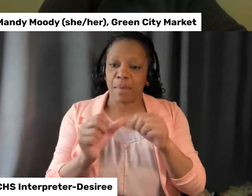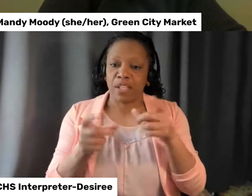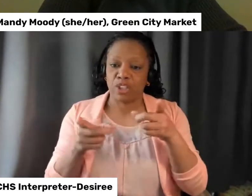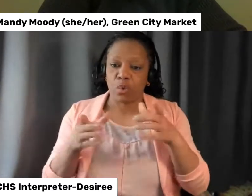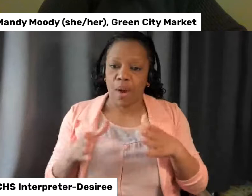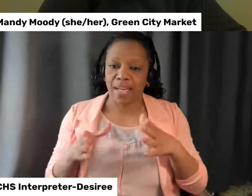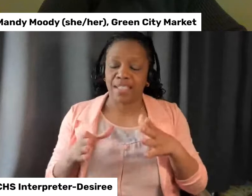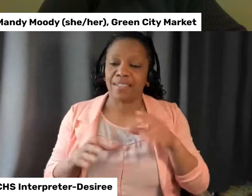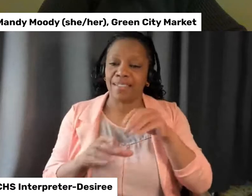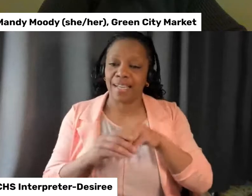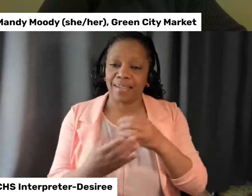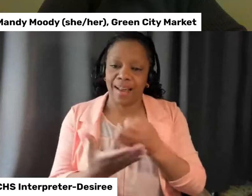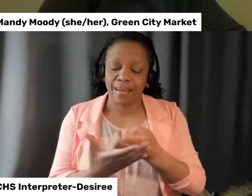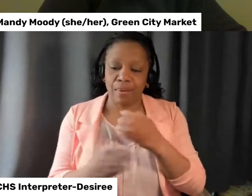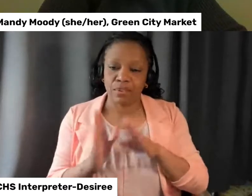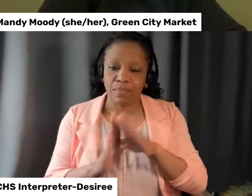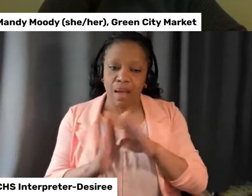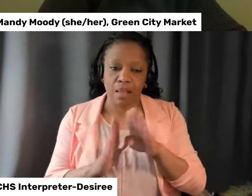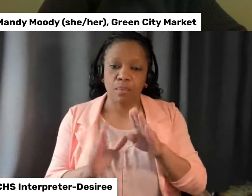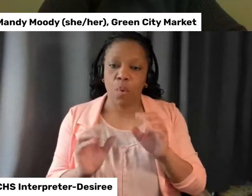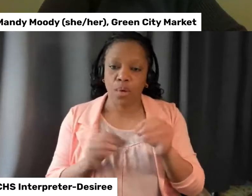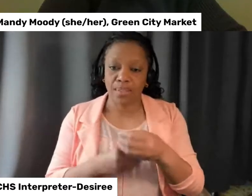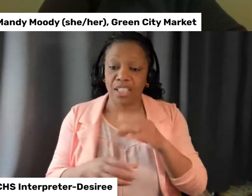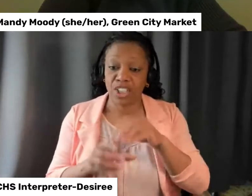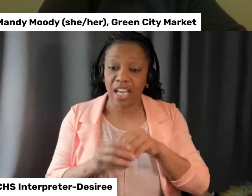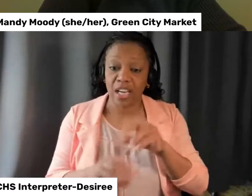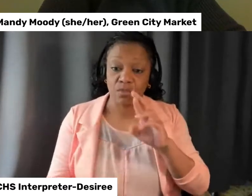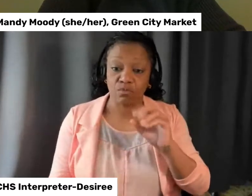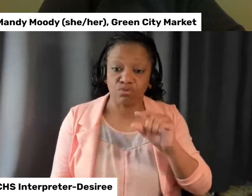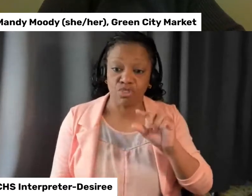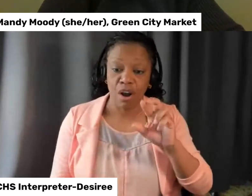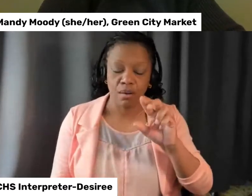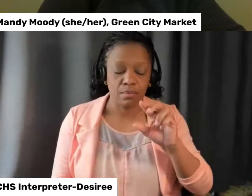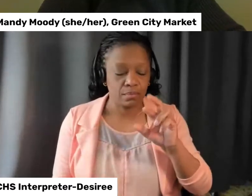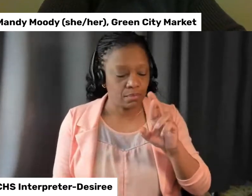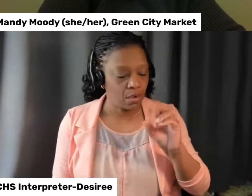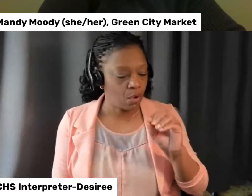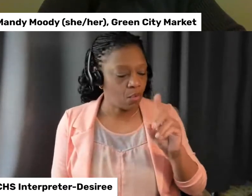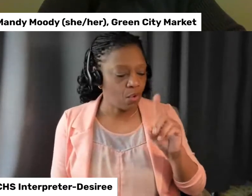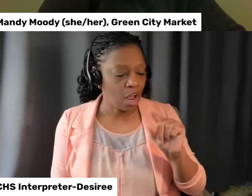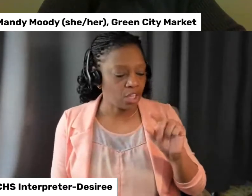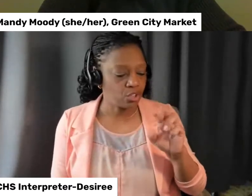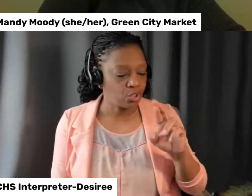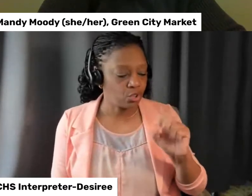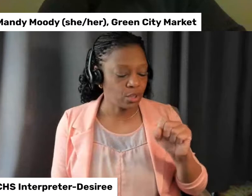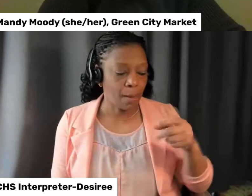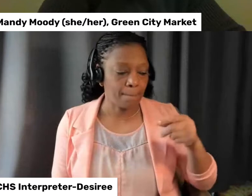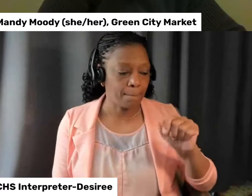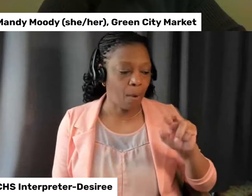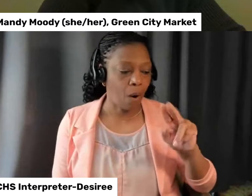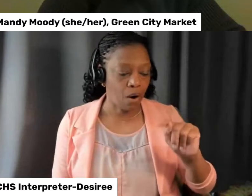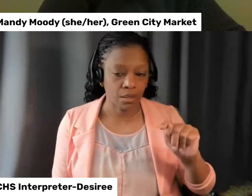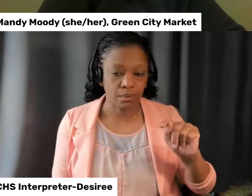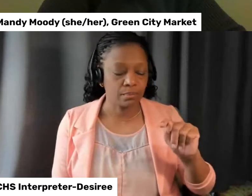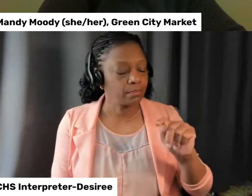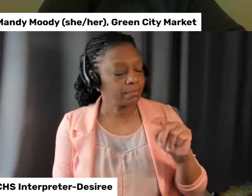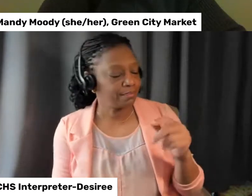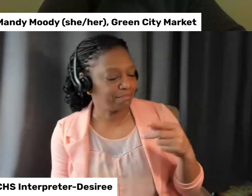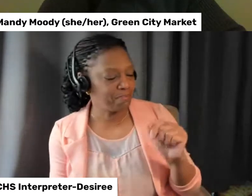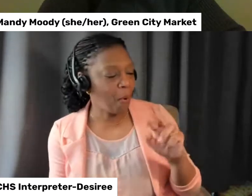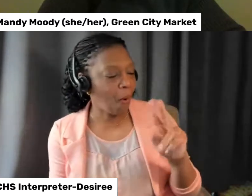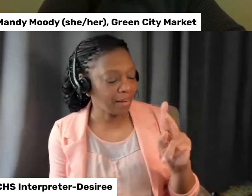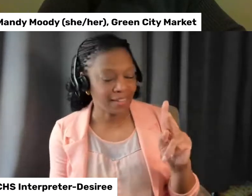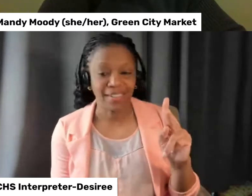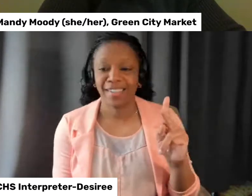economic development organization in Rogers Park, which is in the far northeast corner of the city. And our market is Glenwood